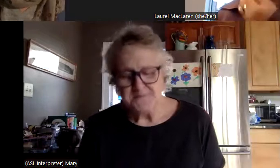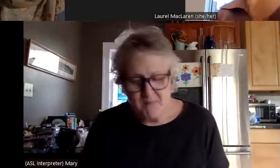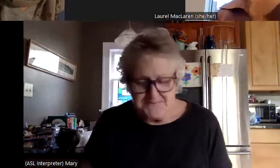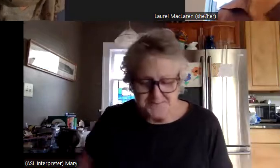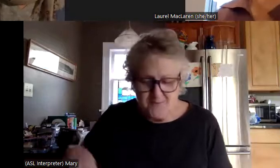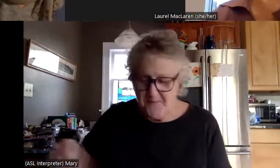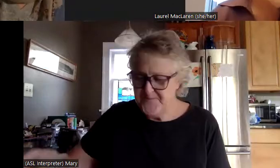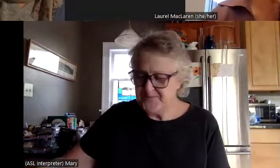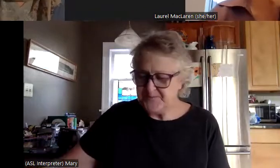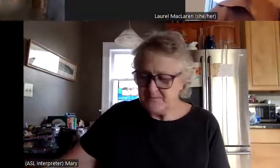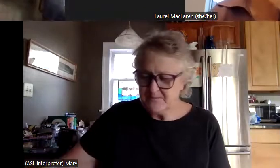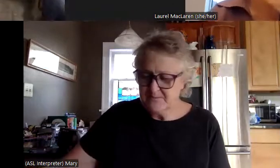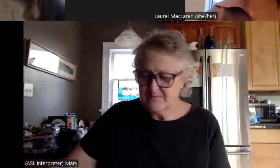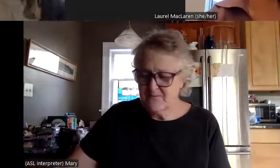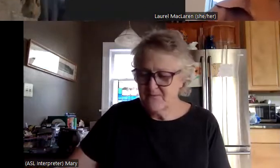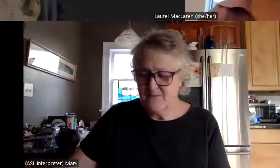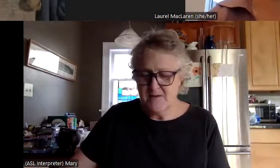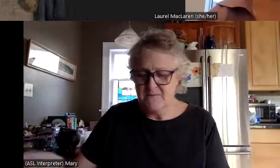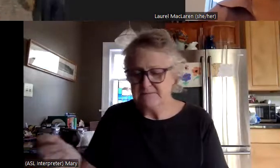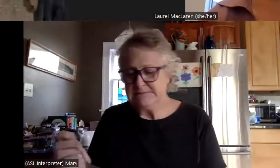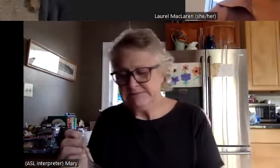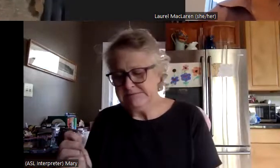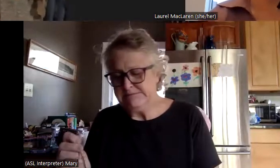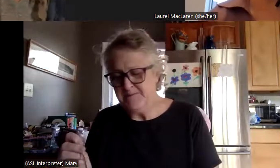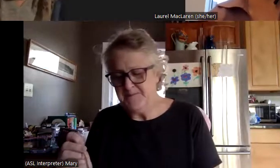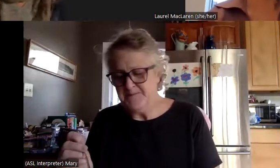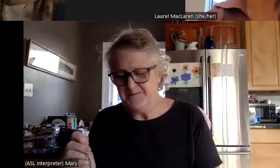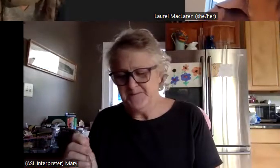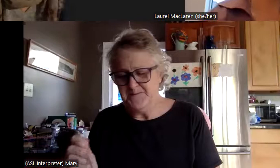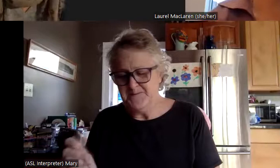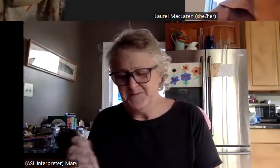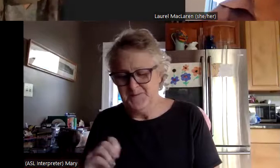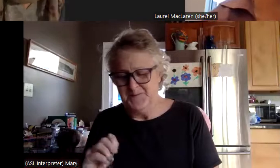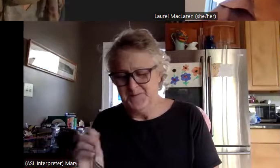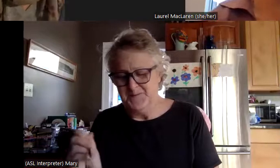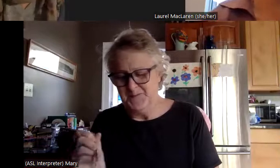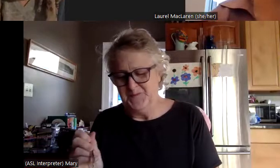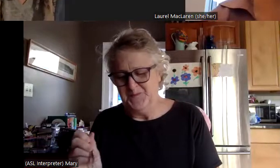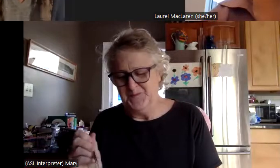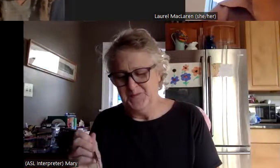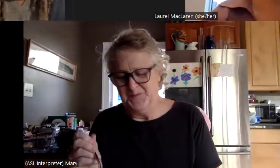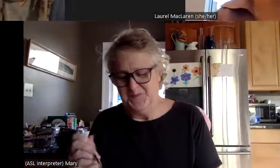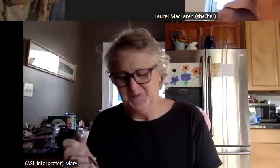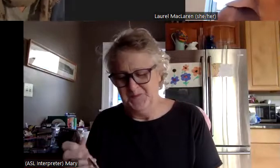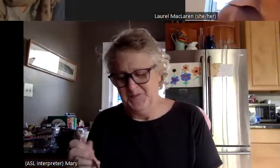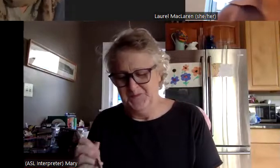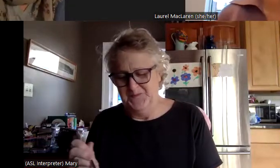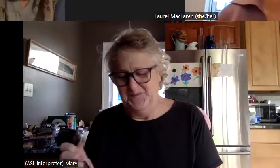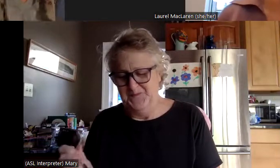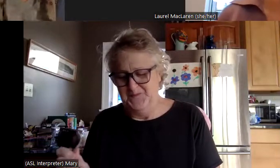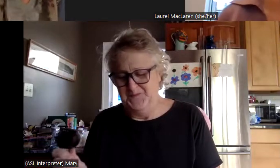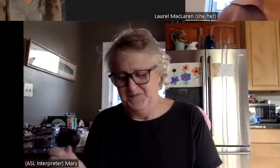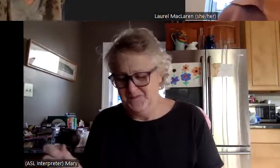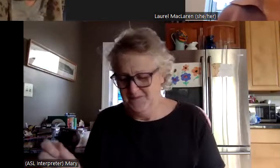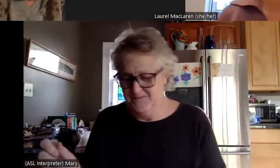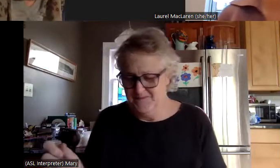take your horses, stable them, show you to your room. I mean, I'm sorry, that just sounds so awesome. So I